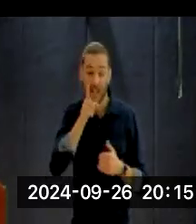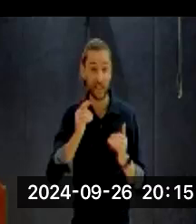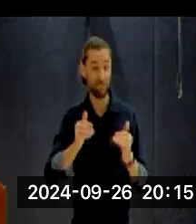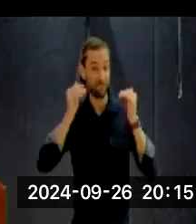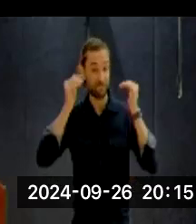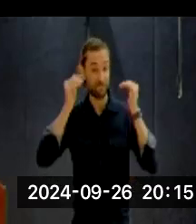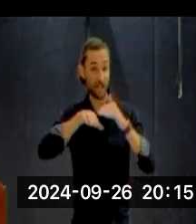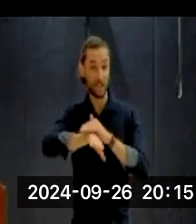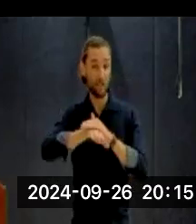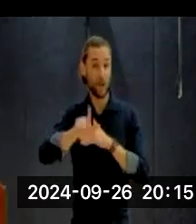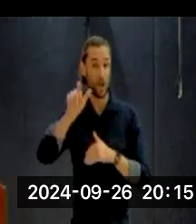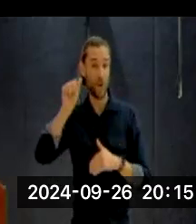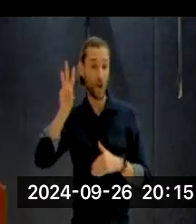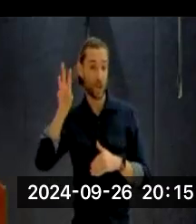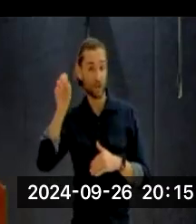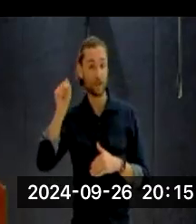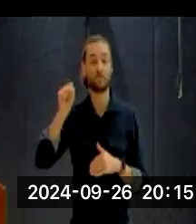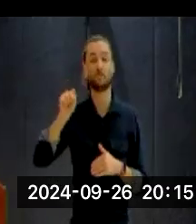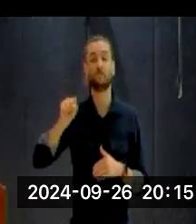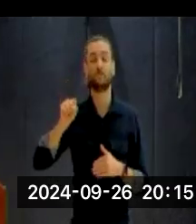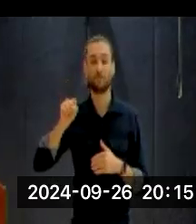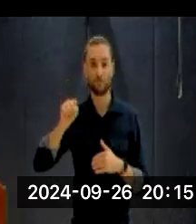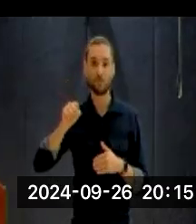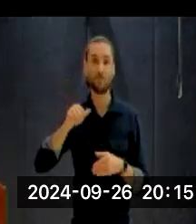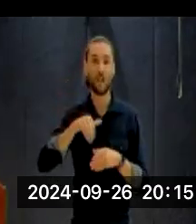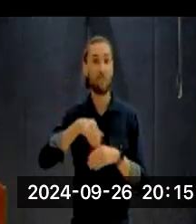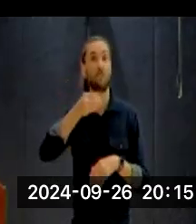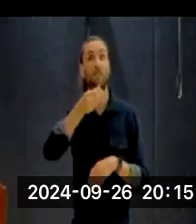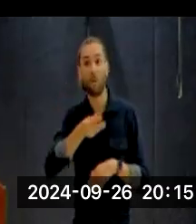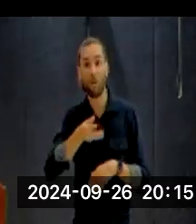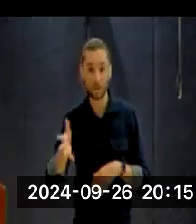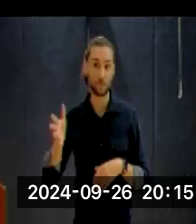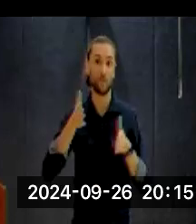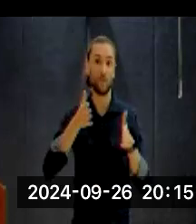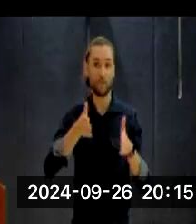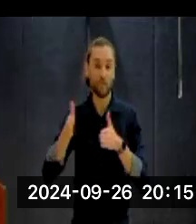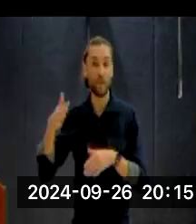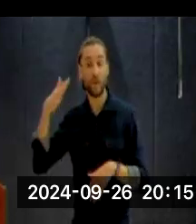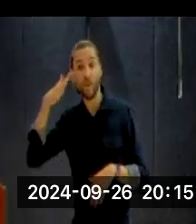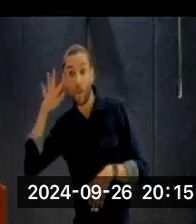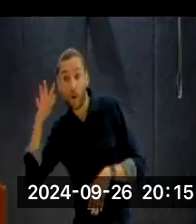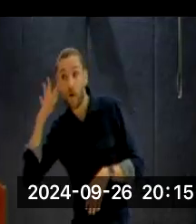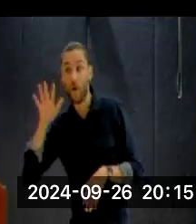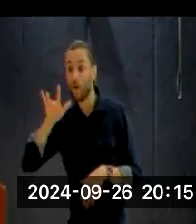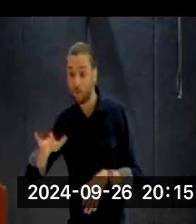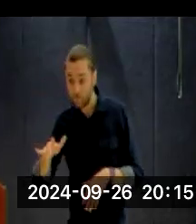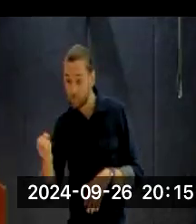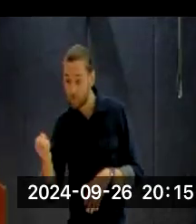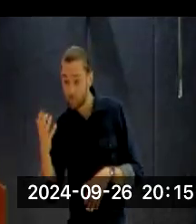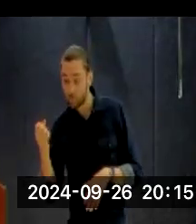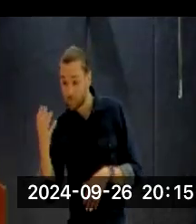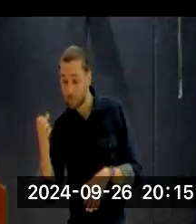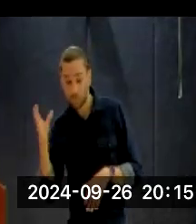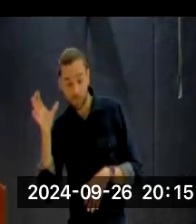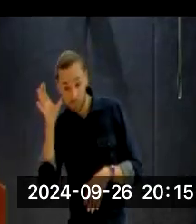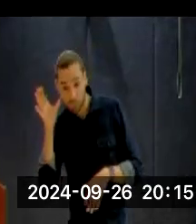accessible in multiple formats, audio where we can click a button and have it read to us,